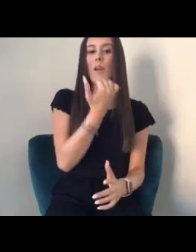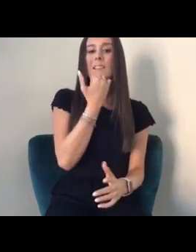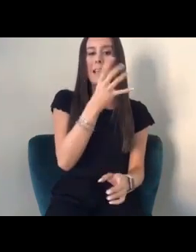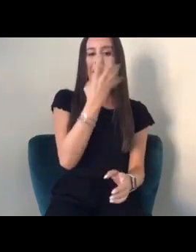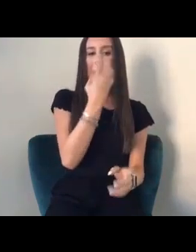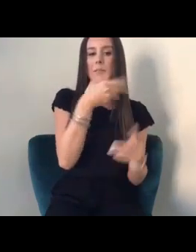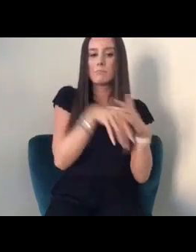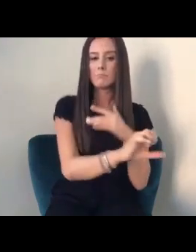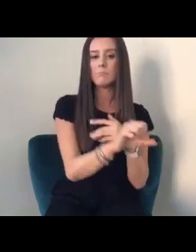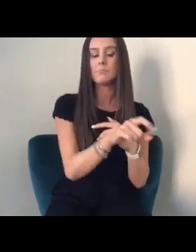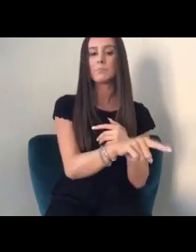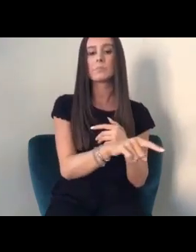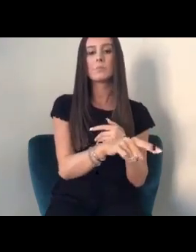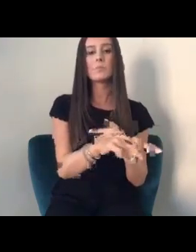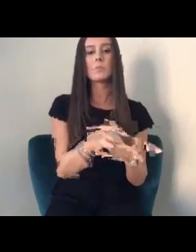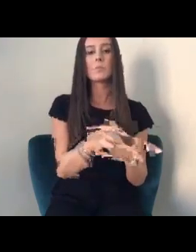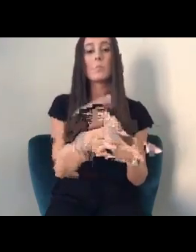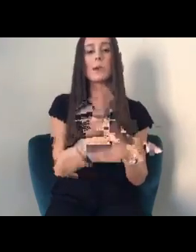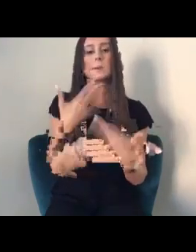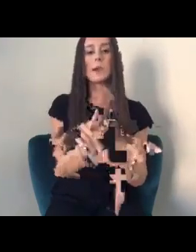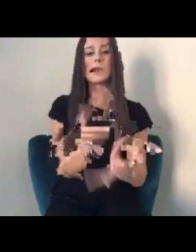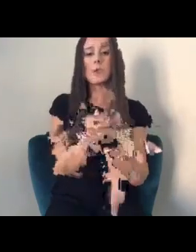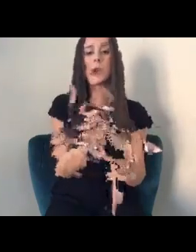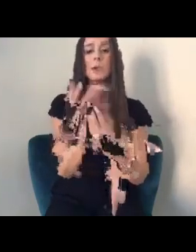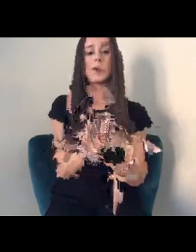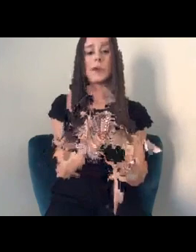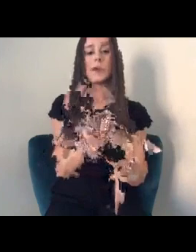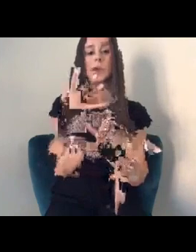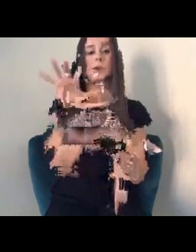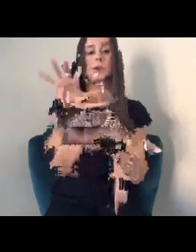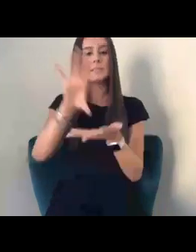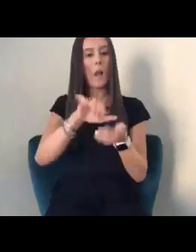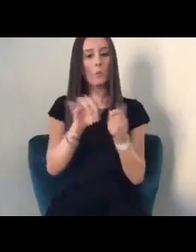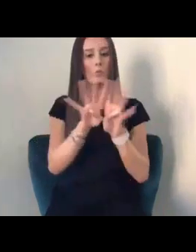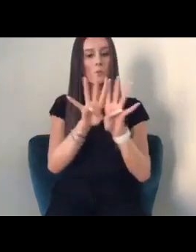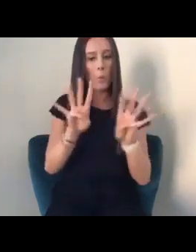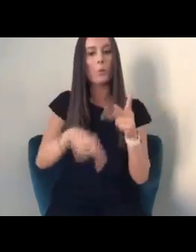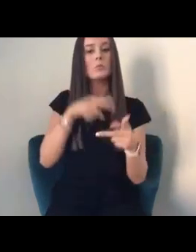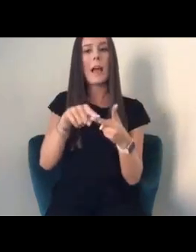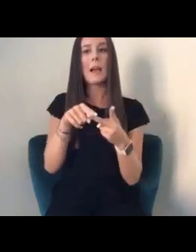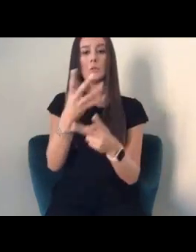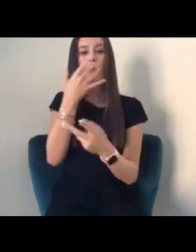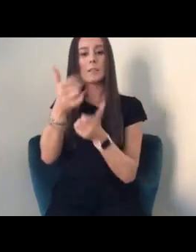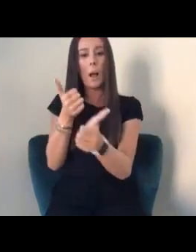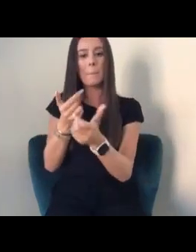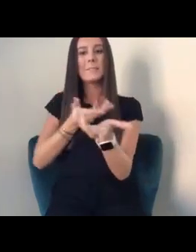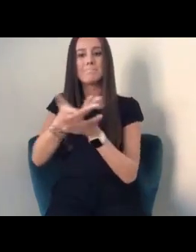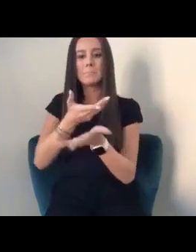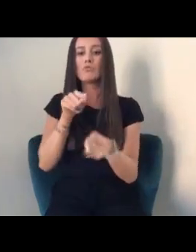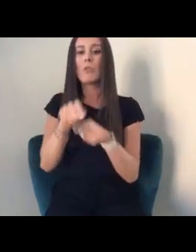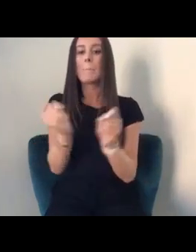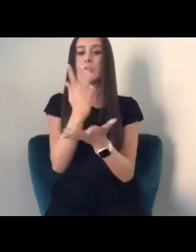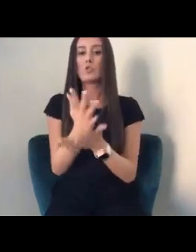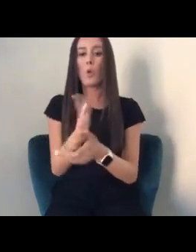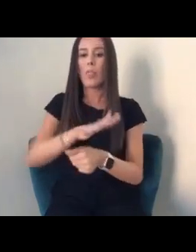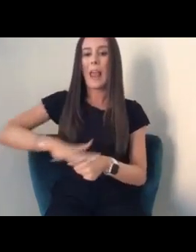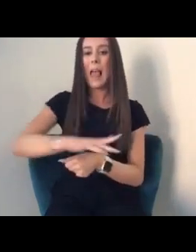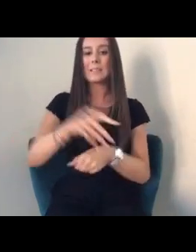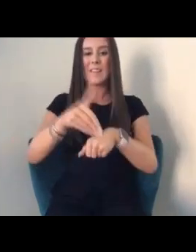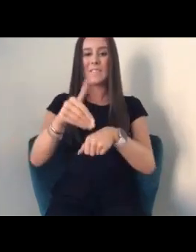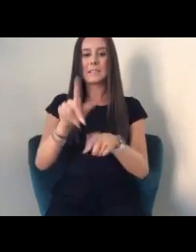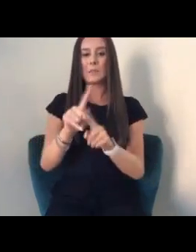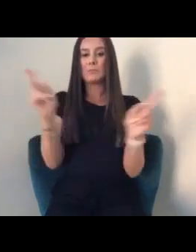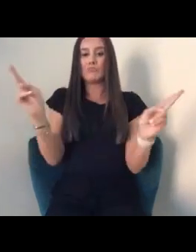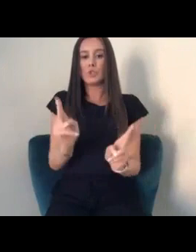stakeholders, including the utility companies, to refine our proposals and minimise the land required for works. This in turn